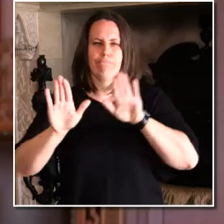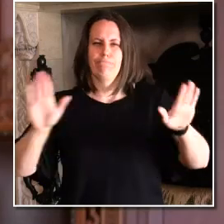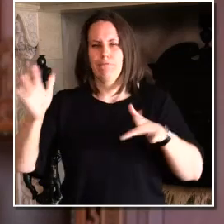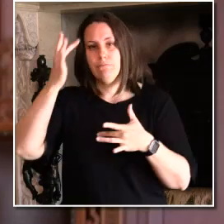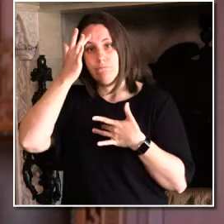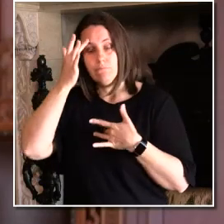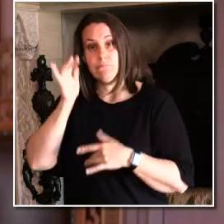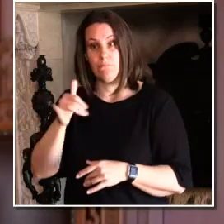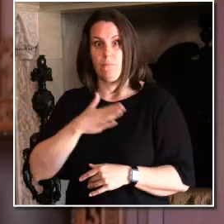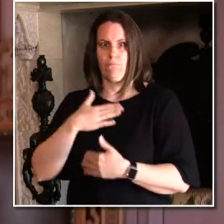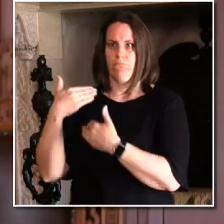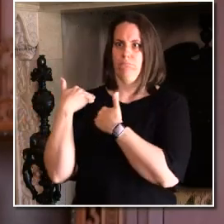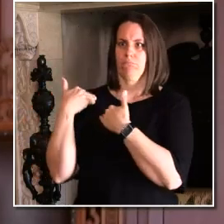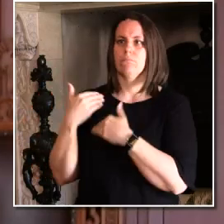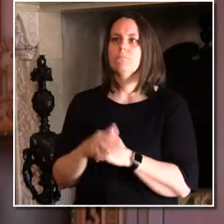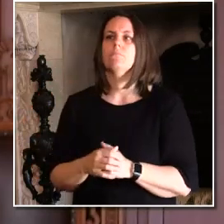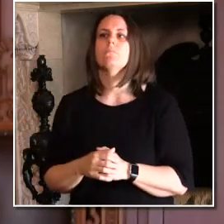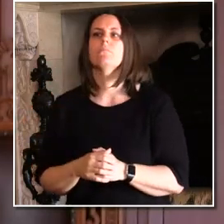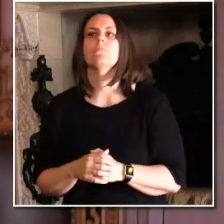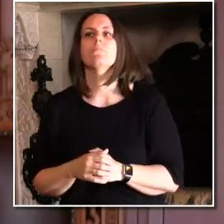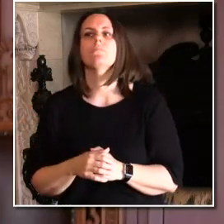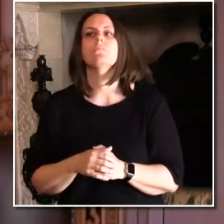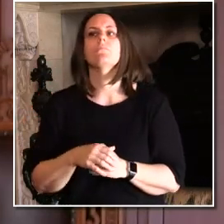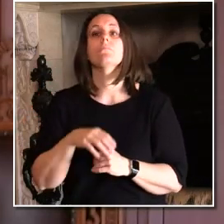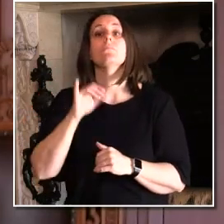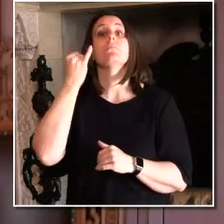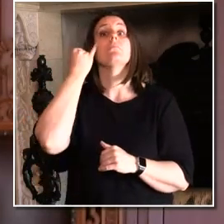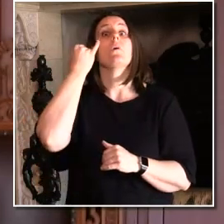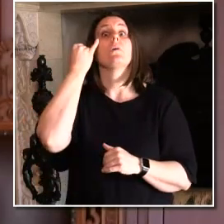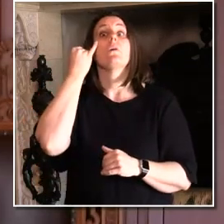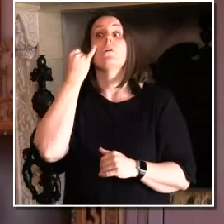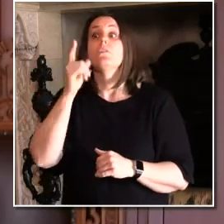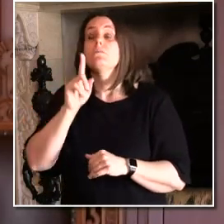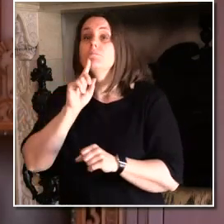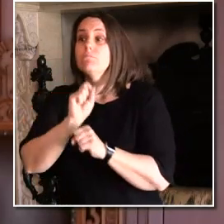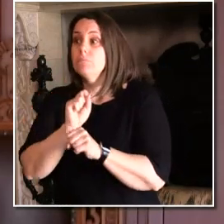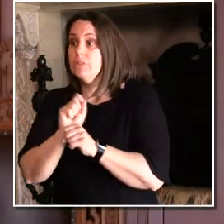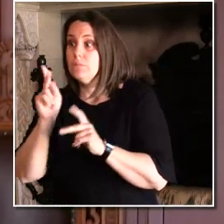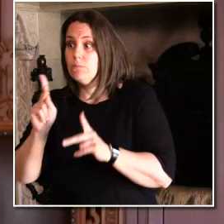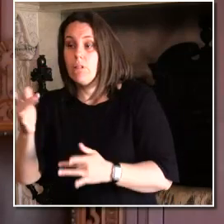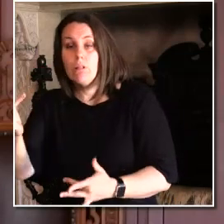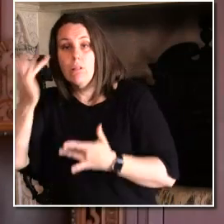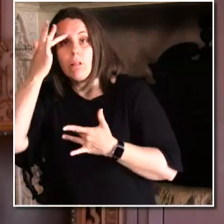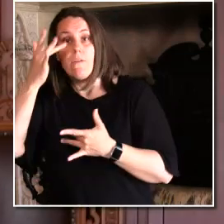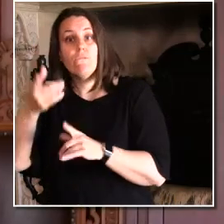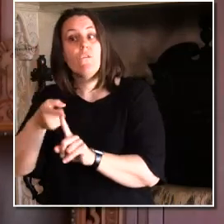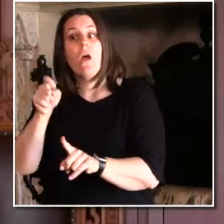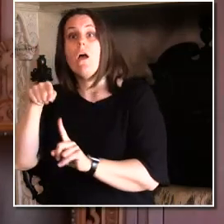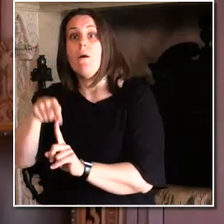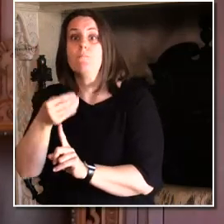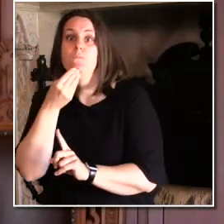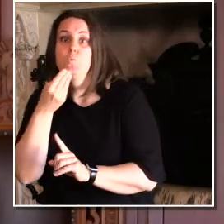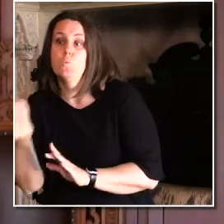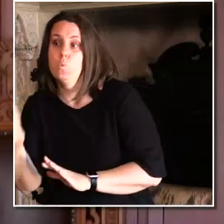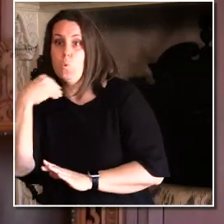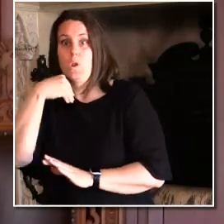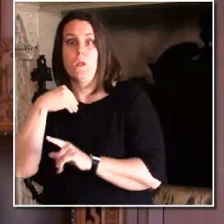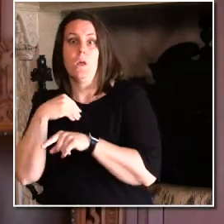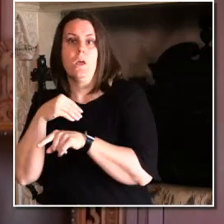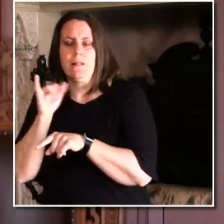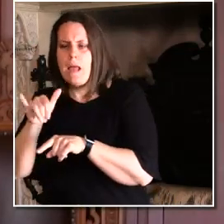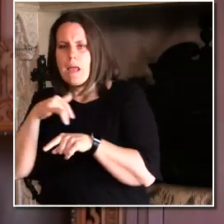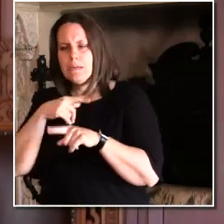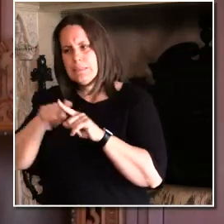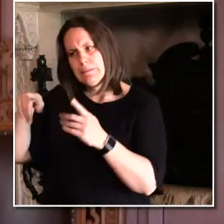the food pulled off the market, whereas in COVID-19 outbreaks, our tools are maybe a little different. We want to focus on things like Tracy mentioned,